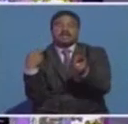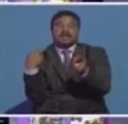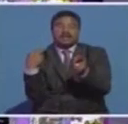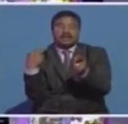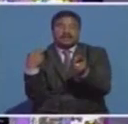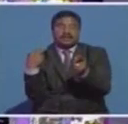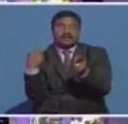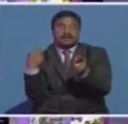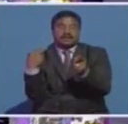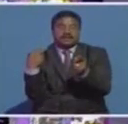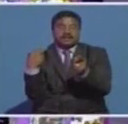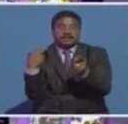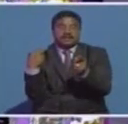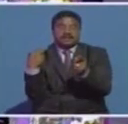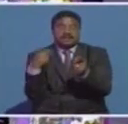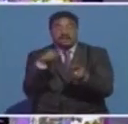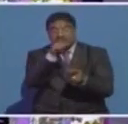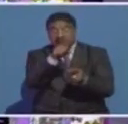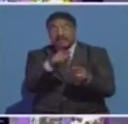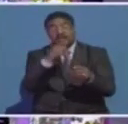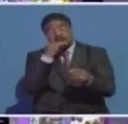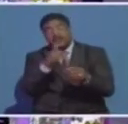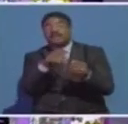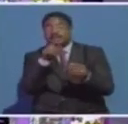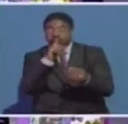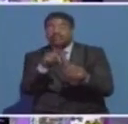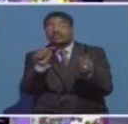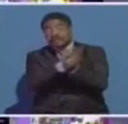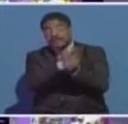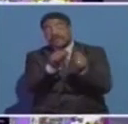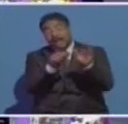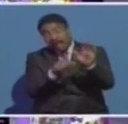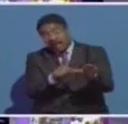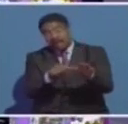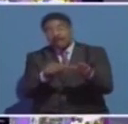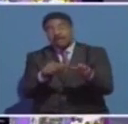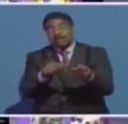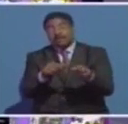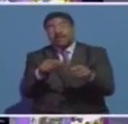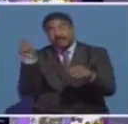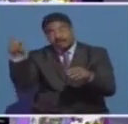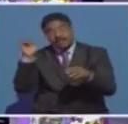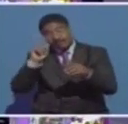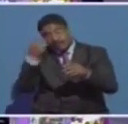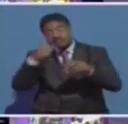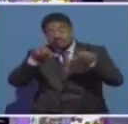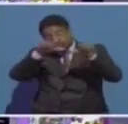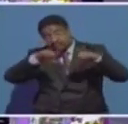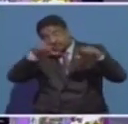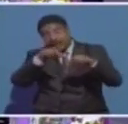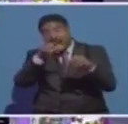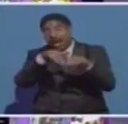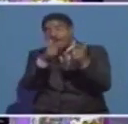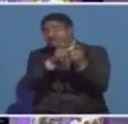is a district disaster management committee meeting, to assess how